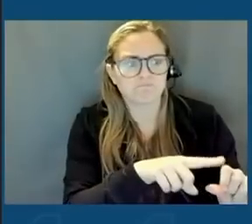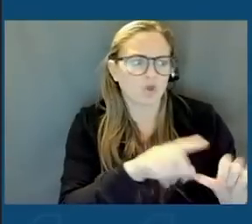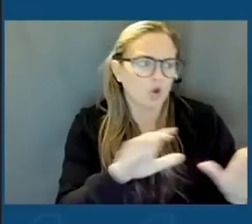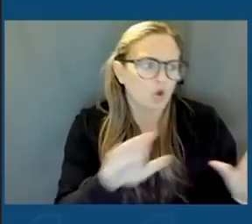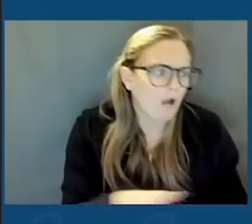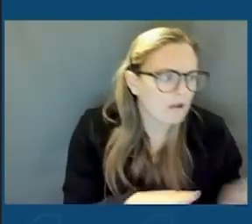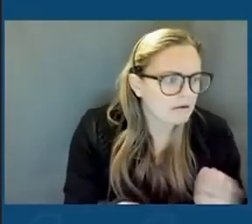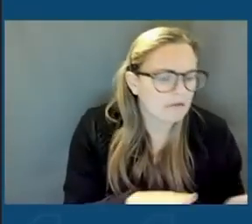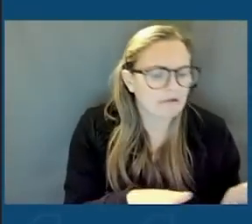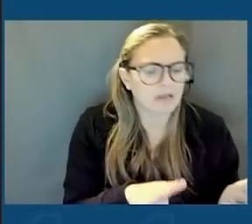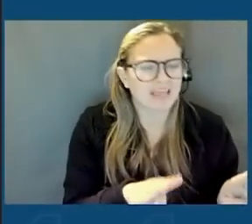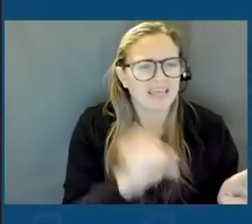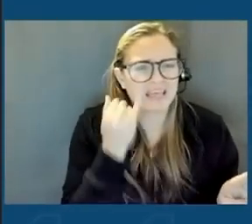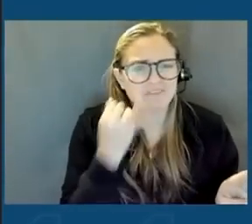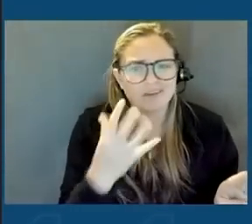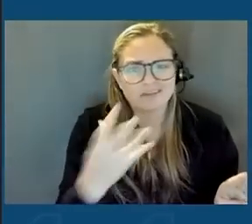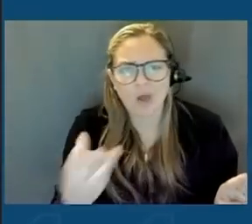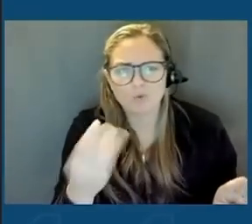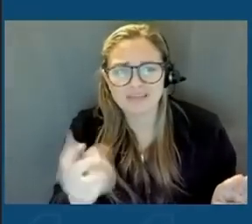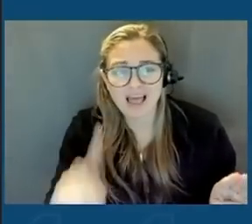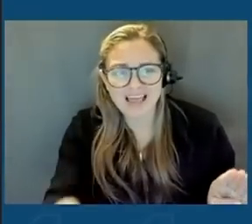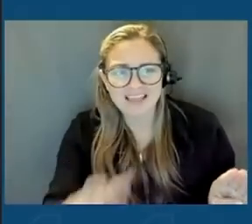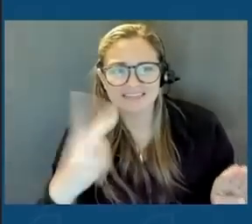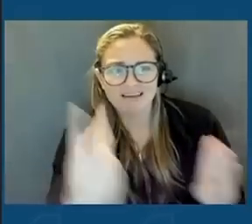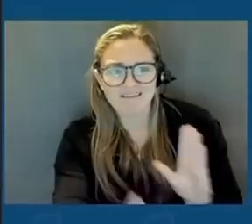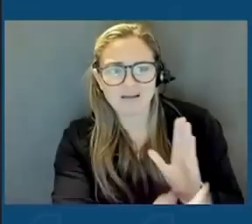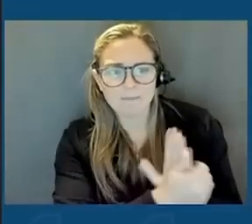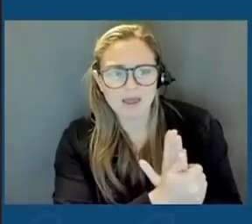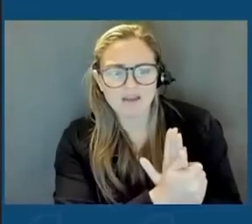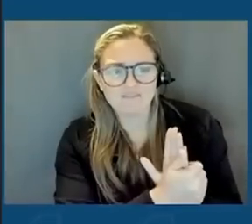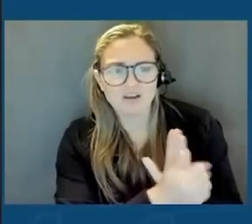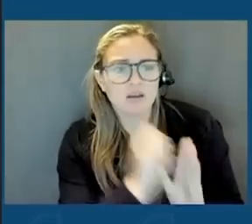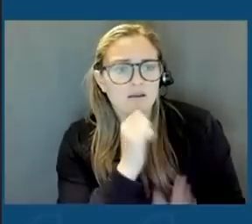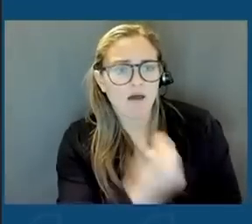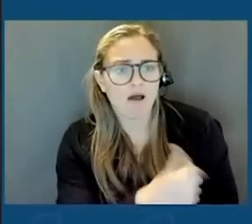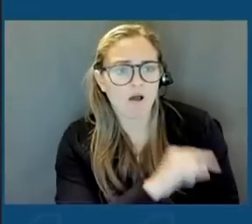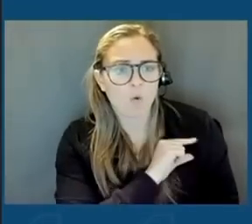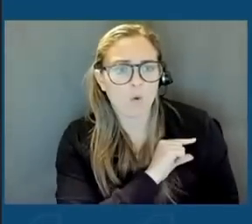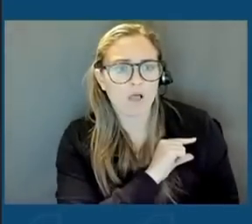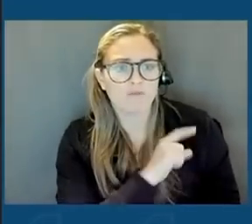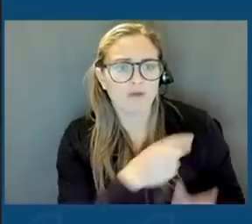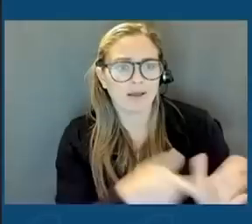falls outside the Second Amendment's unqualified command.